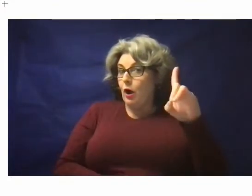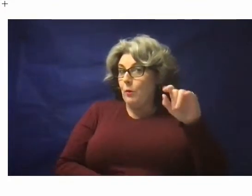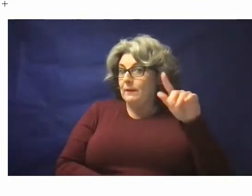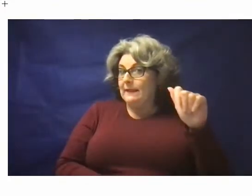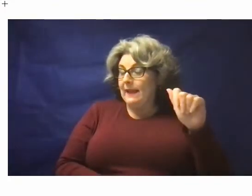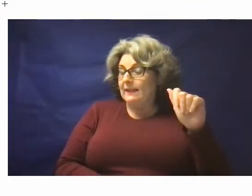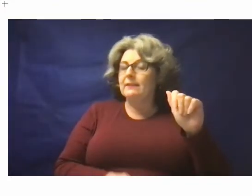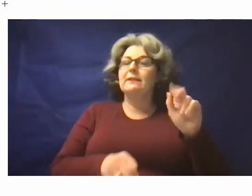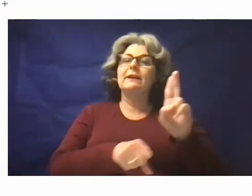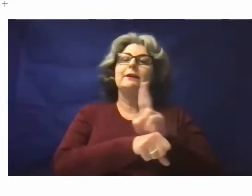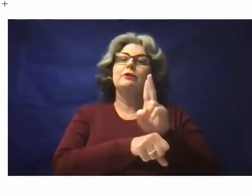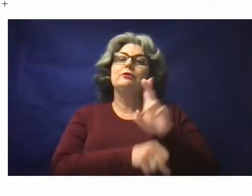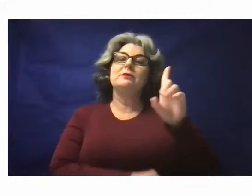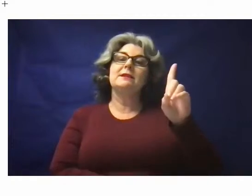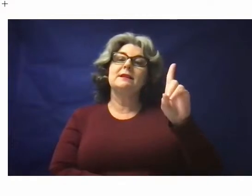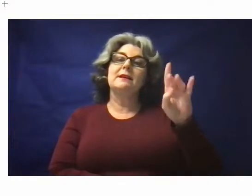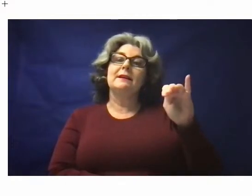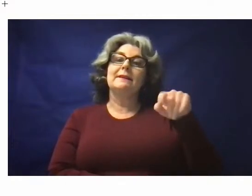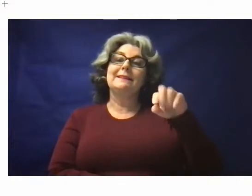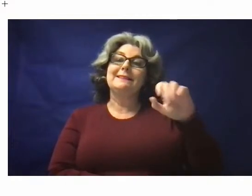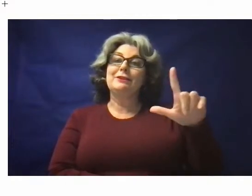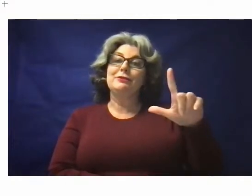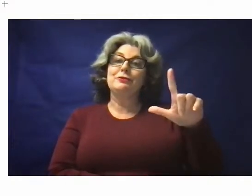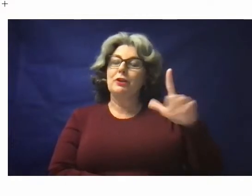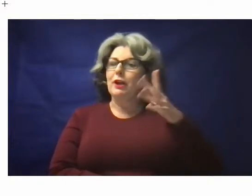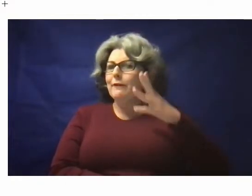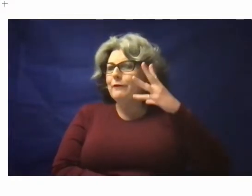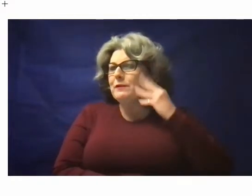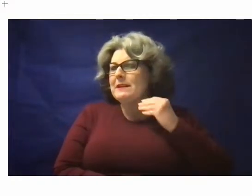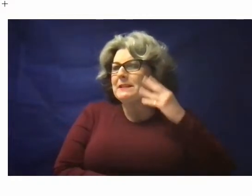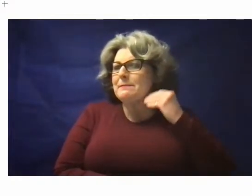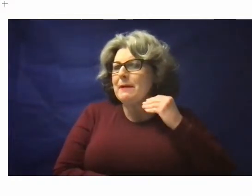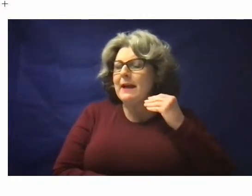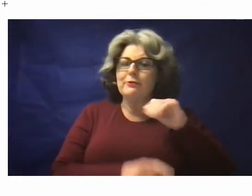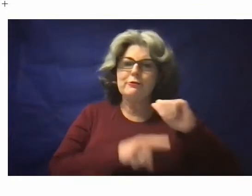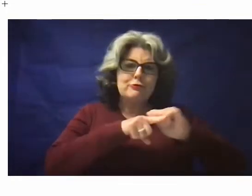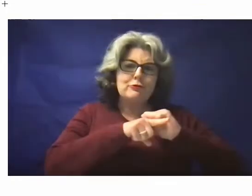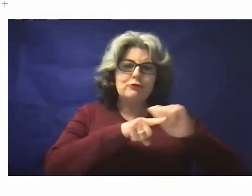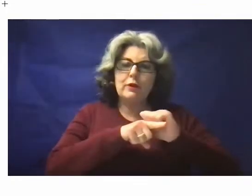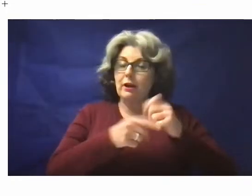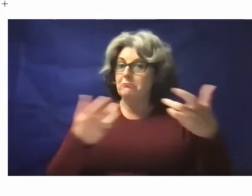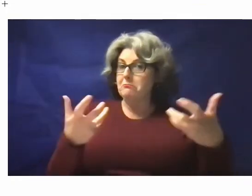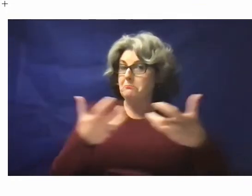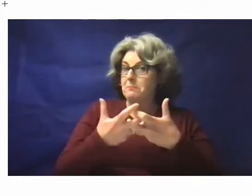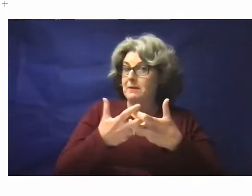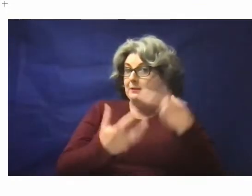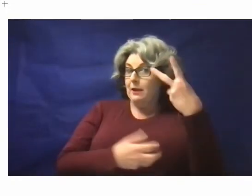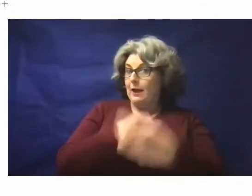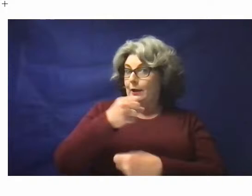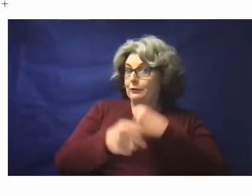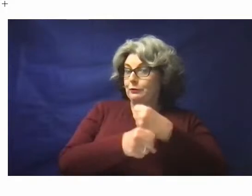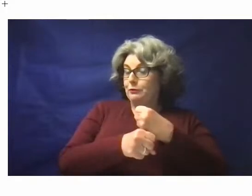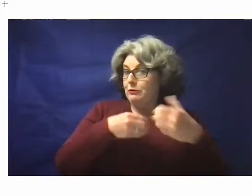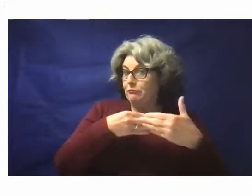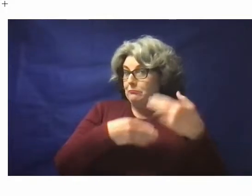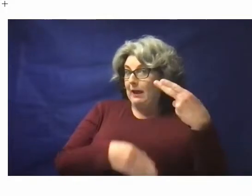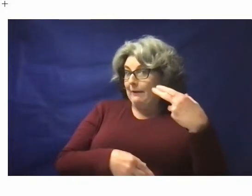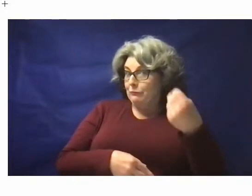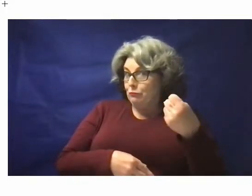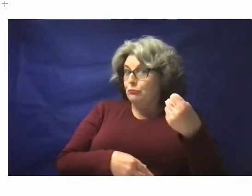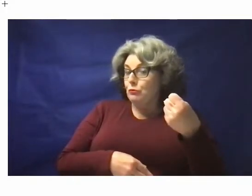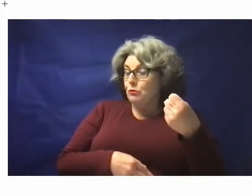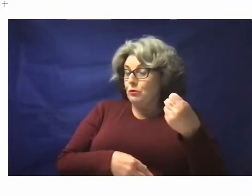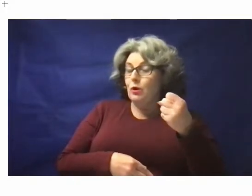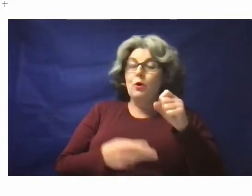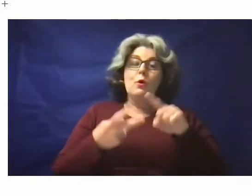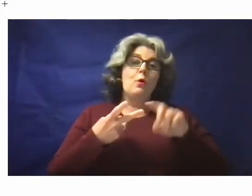age. Now, if your experience or other types of training are equivalent to a 2-year post-secondary education, or if you